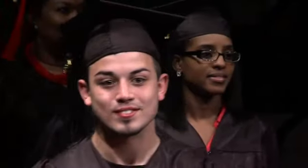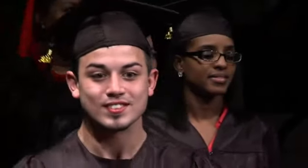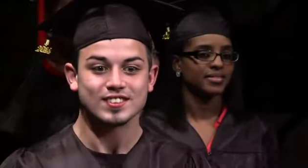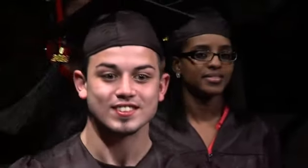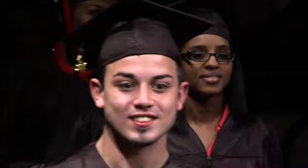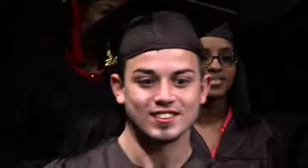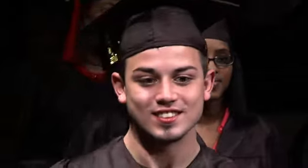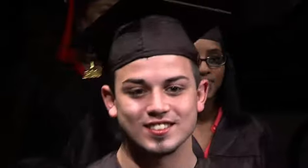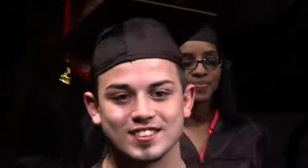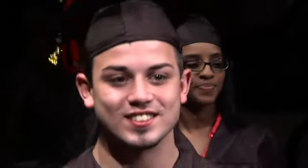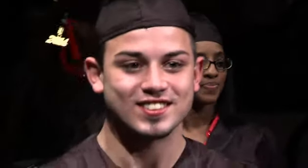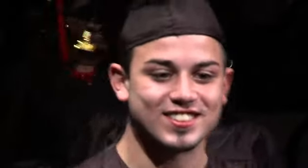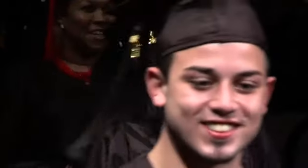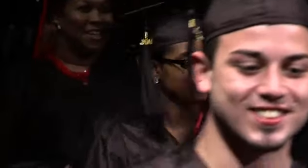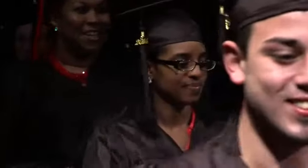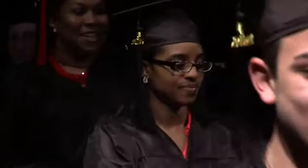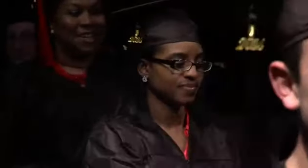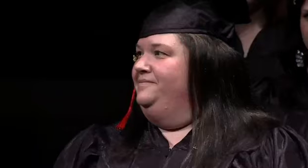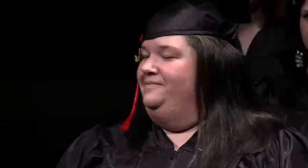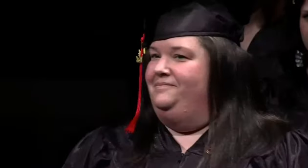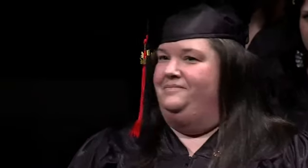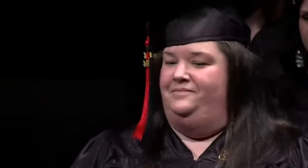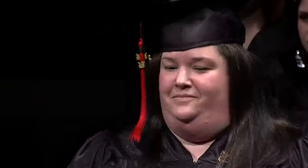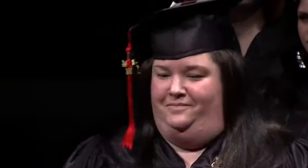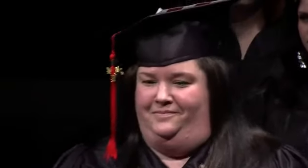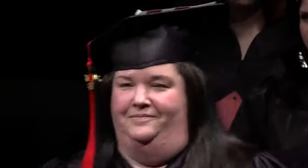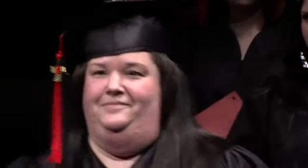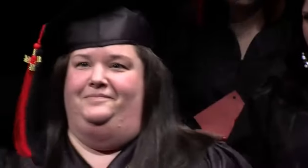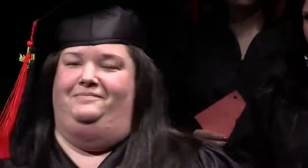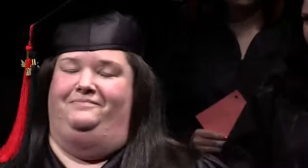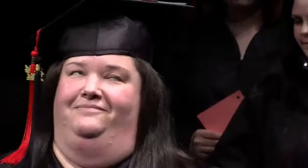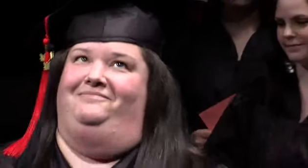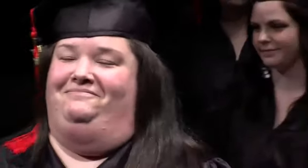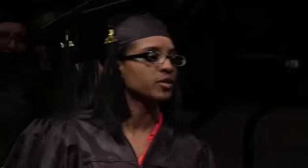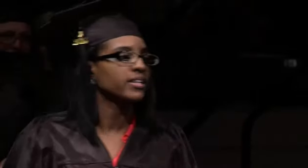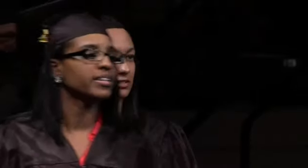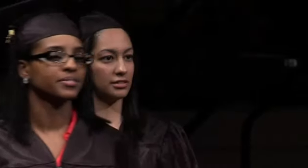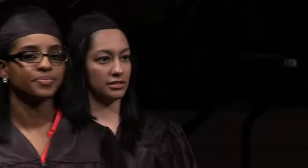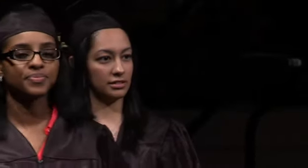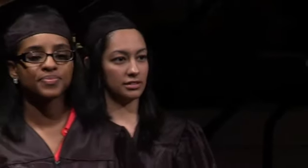Mason X. Welch. Amy Doble.